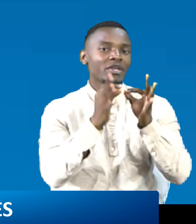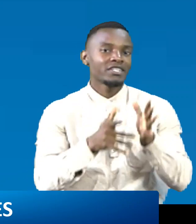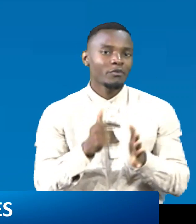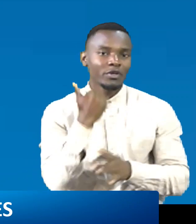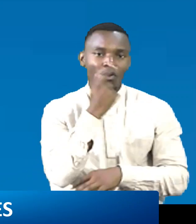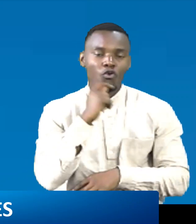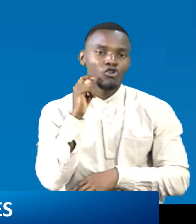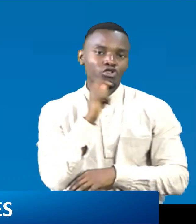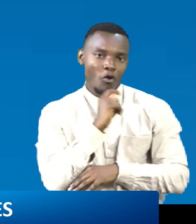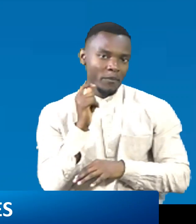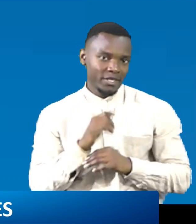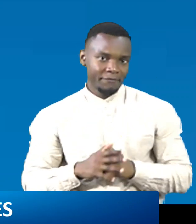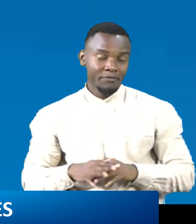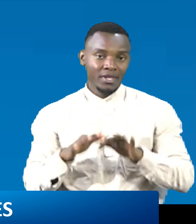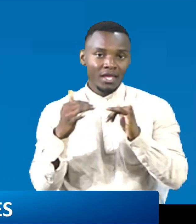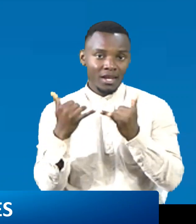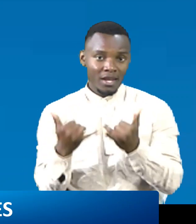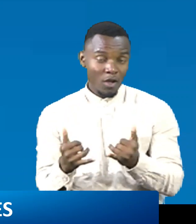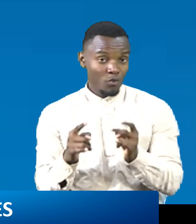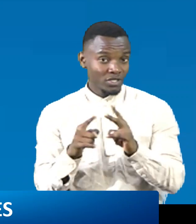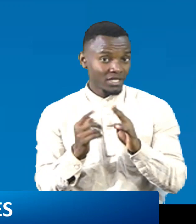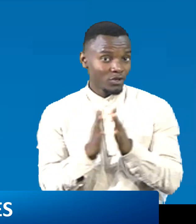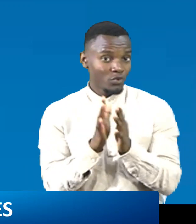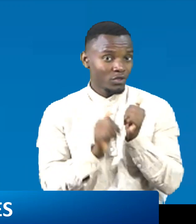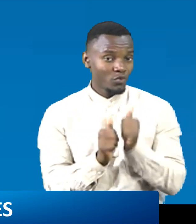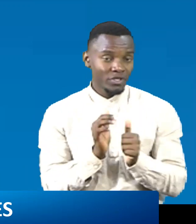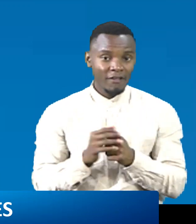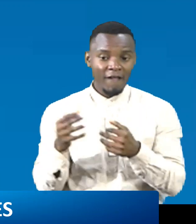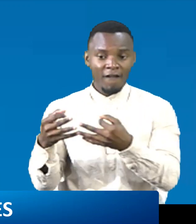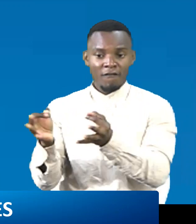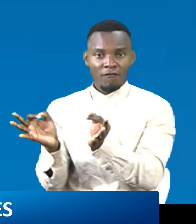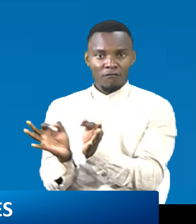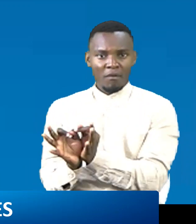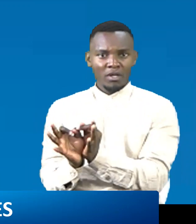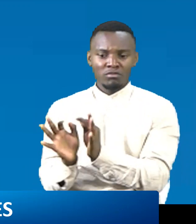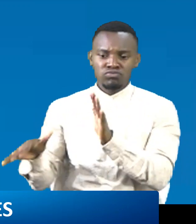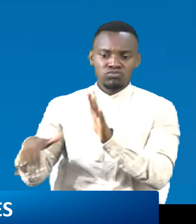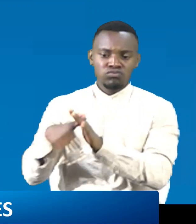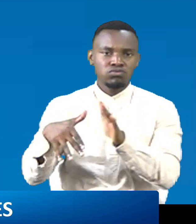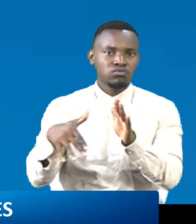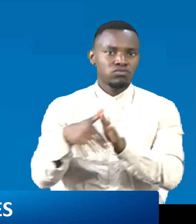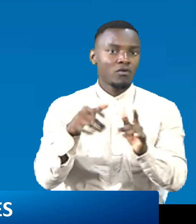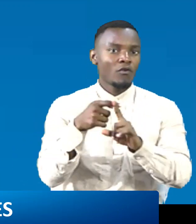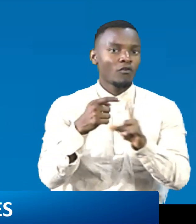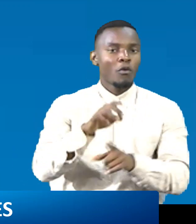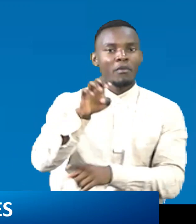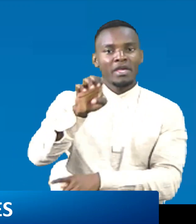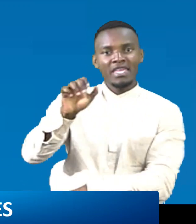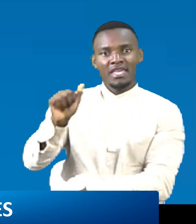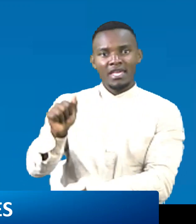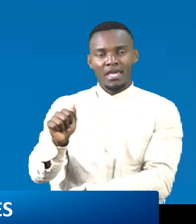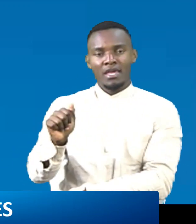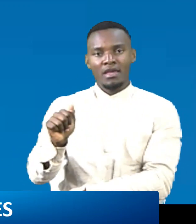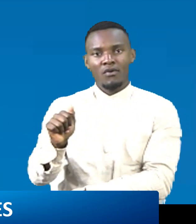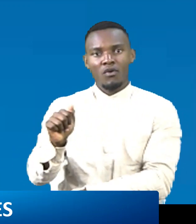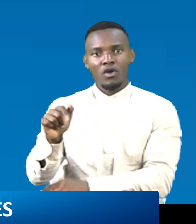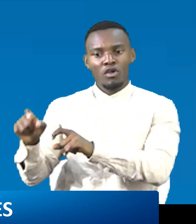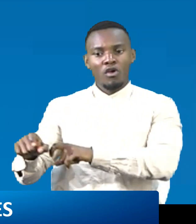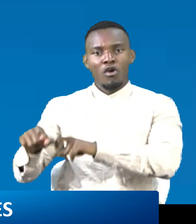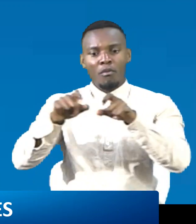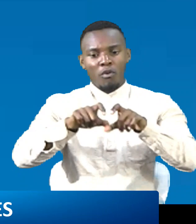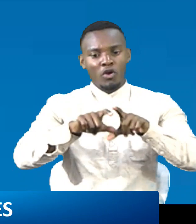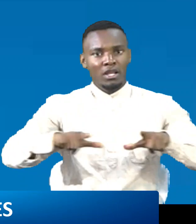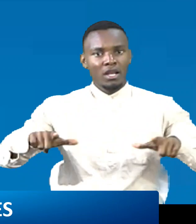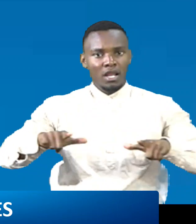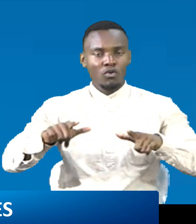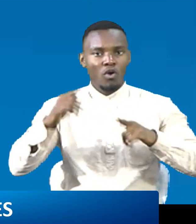Tobias Omondi. And we're starting it off with the families evicted by EA Portland will Armal court